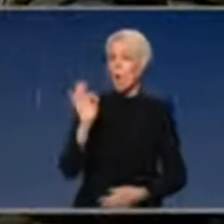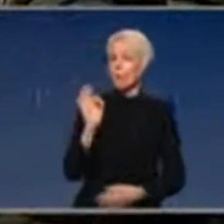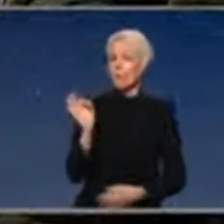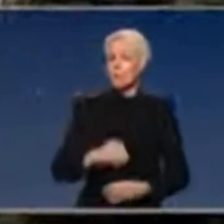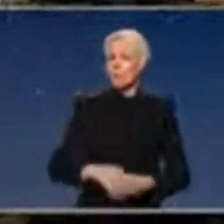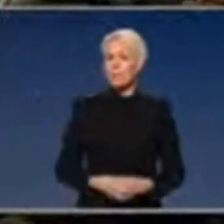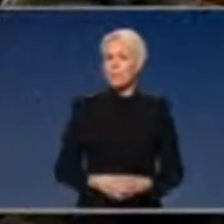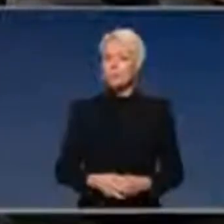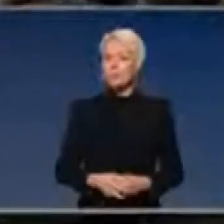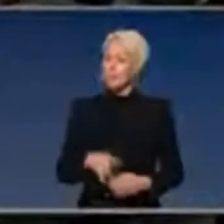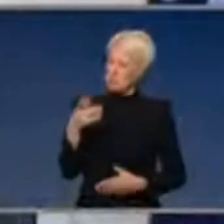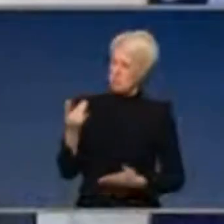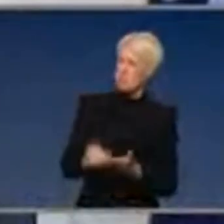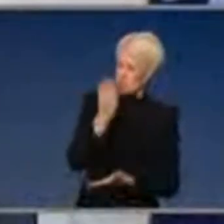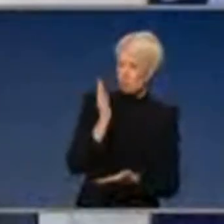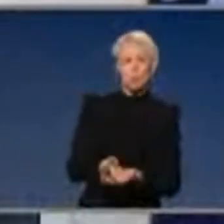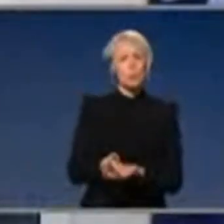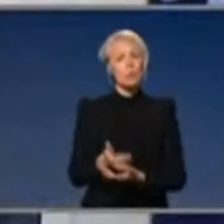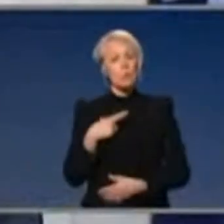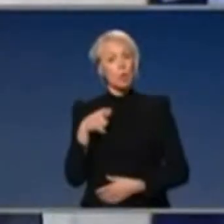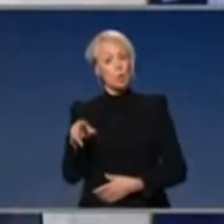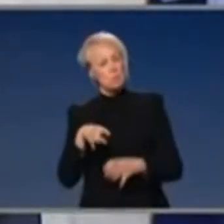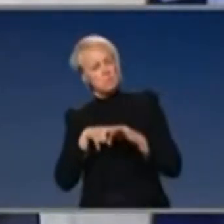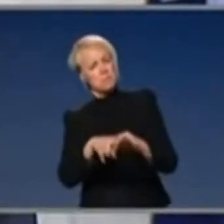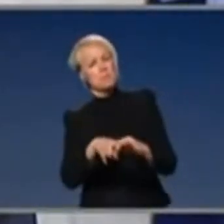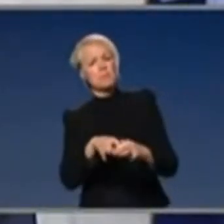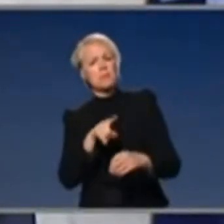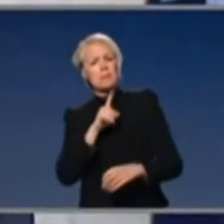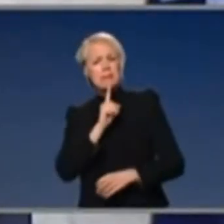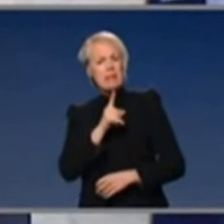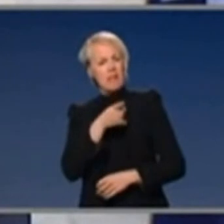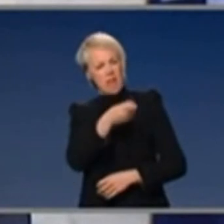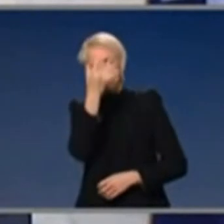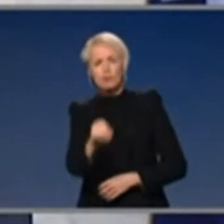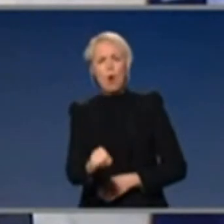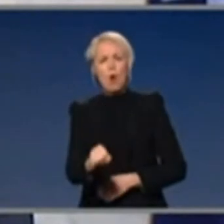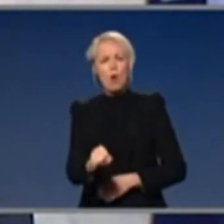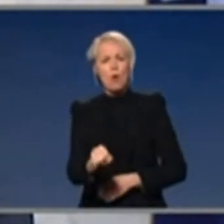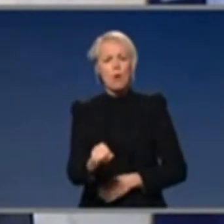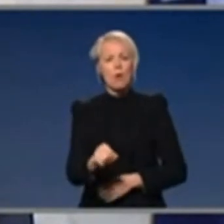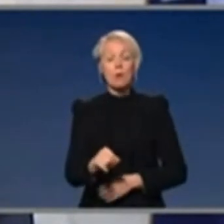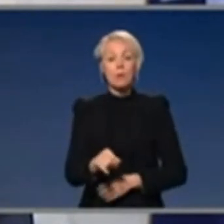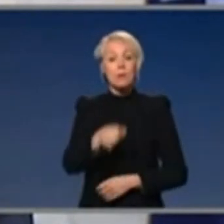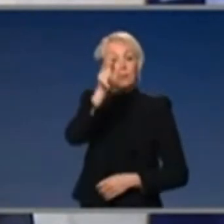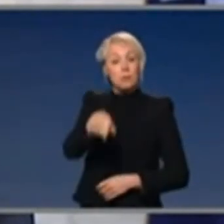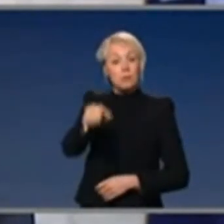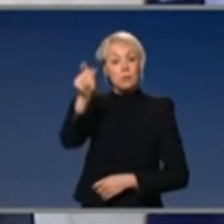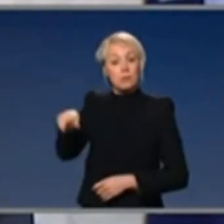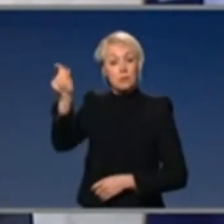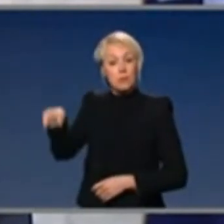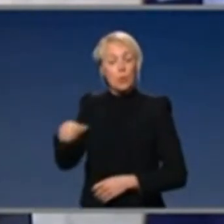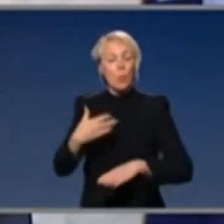is, because in your question you put that there was wrongdoing, and there's not. Now, those officers